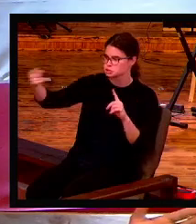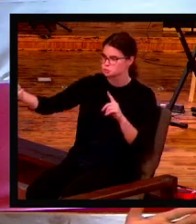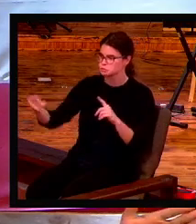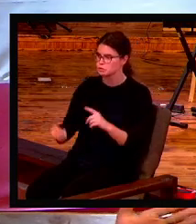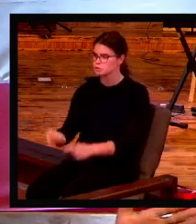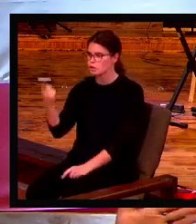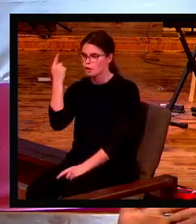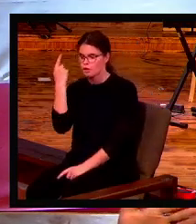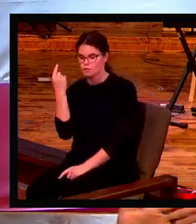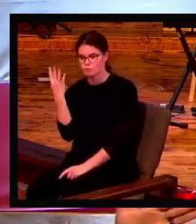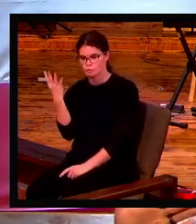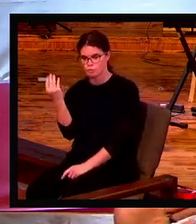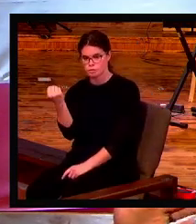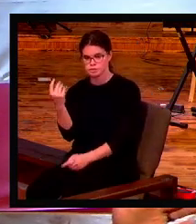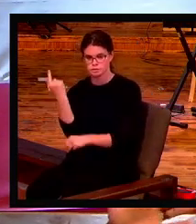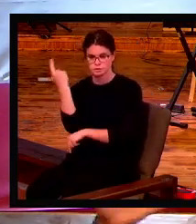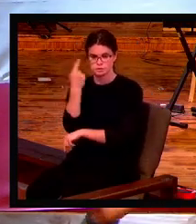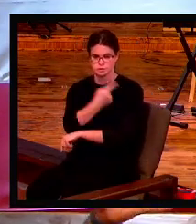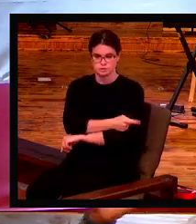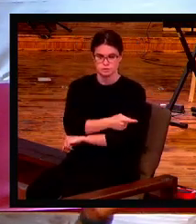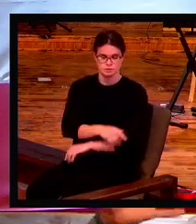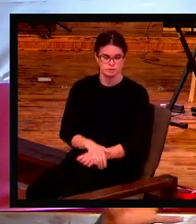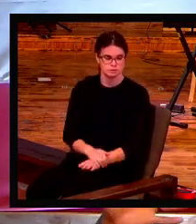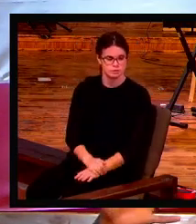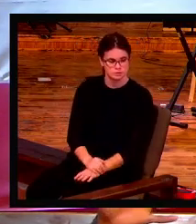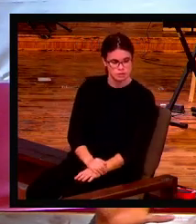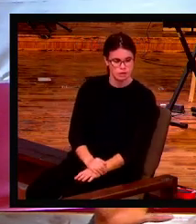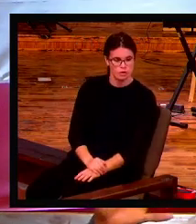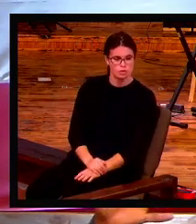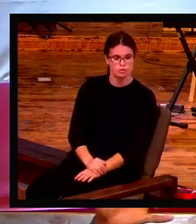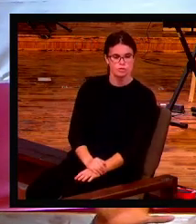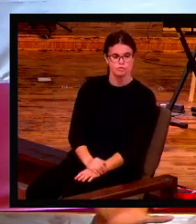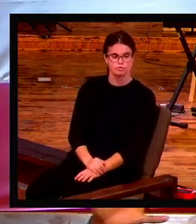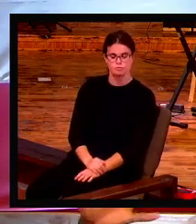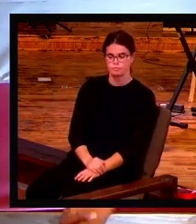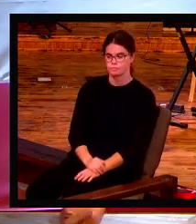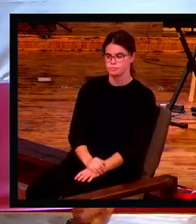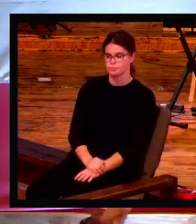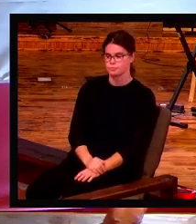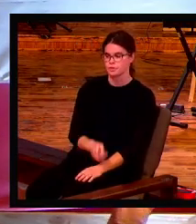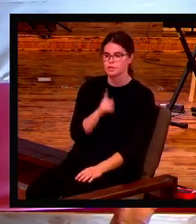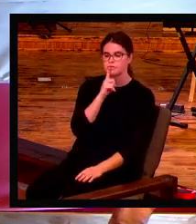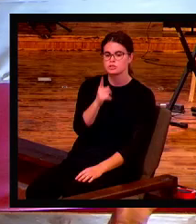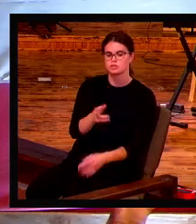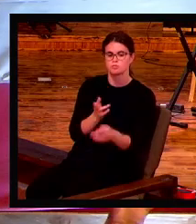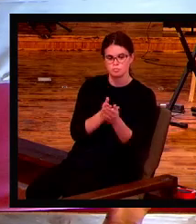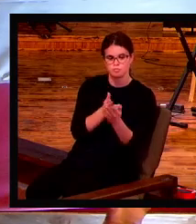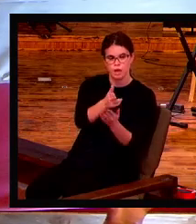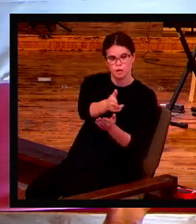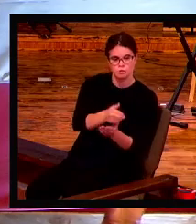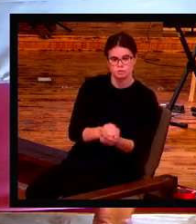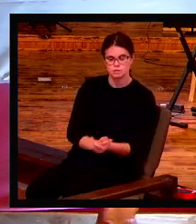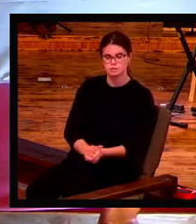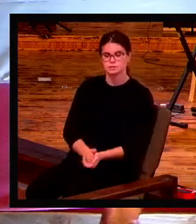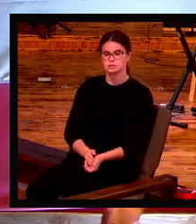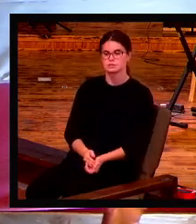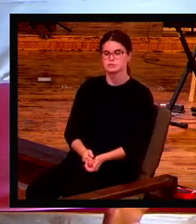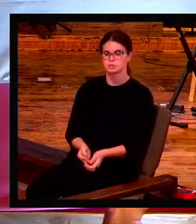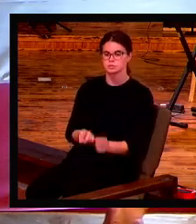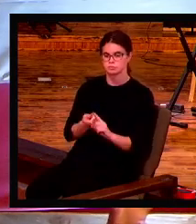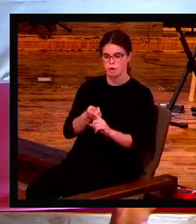actual route to get to that point of freedom in the promised land. How many know 400 years of